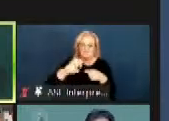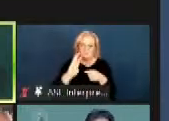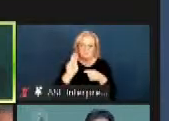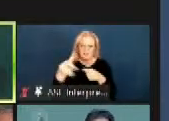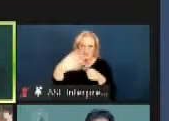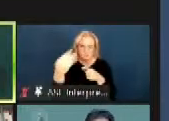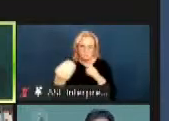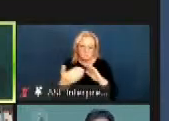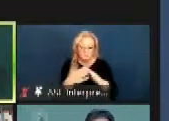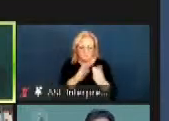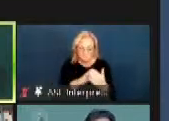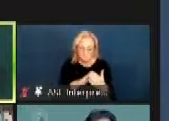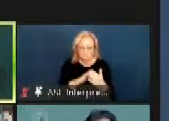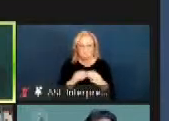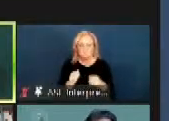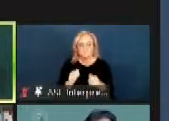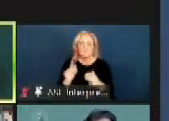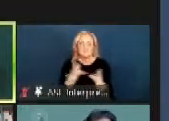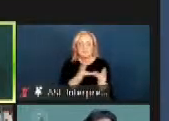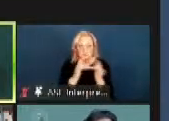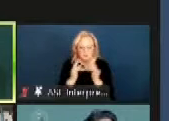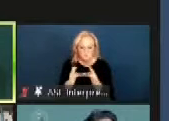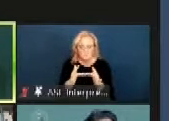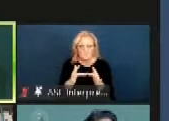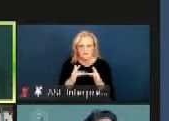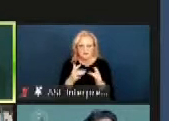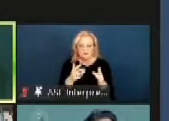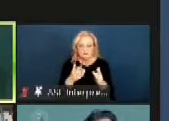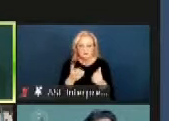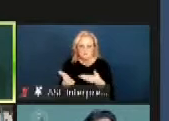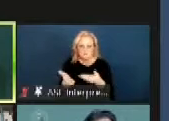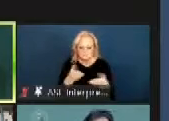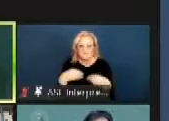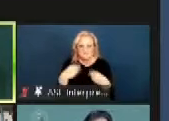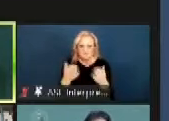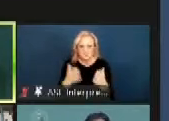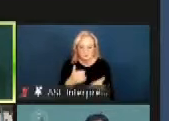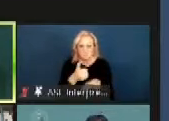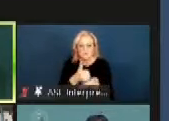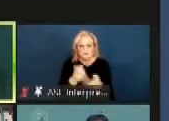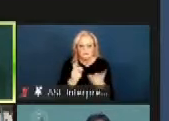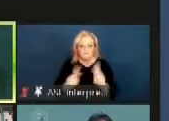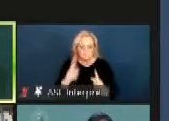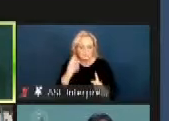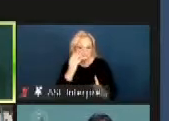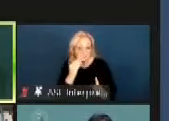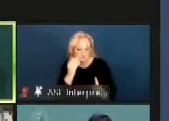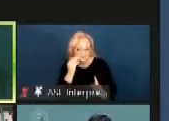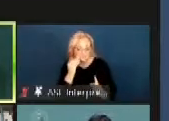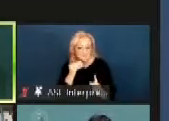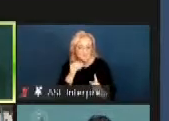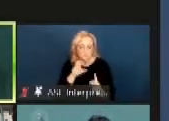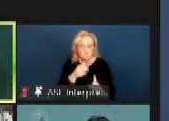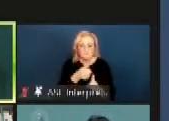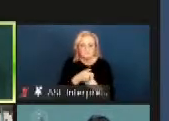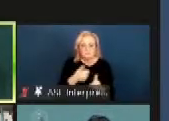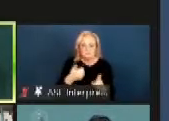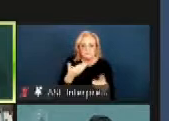facilities and the networks of housing and service providers operating in Washington to assist people experiencing or at risk of homelessness.